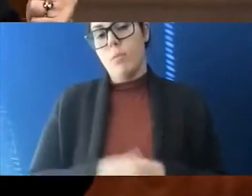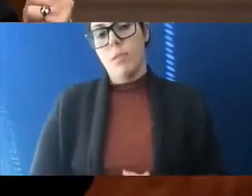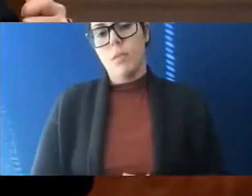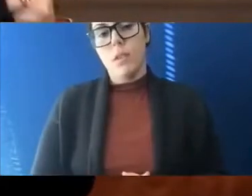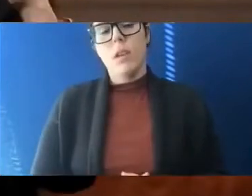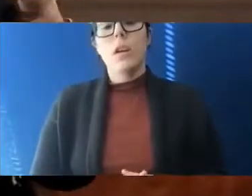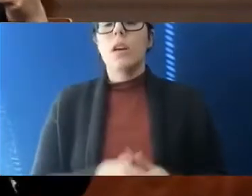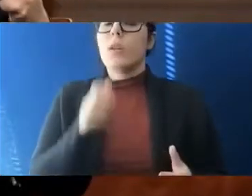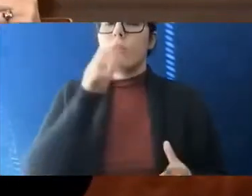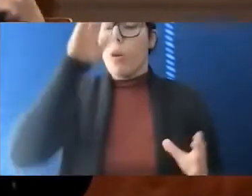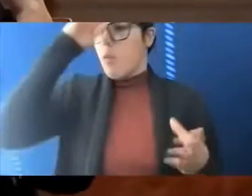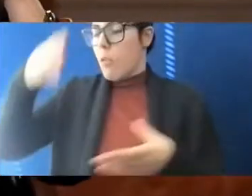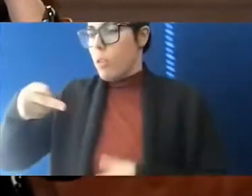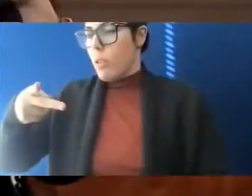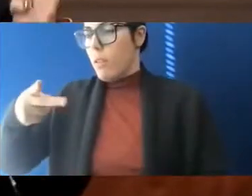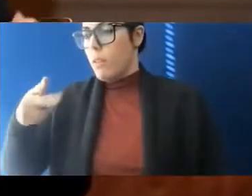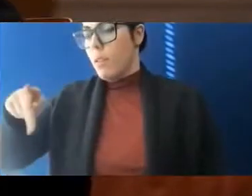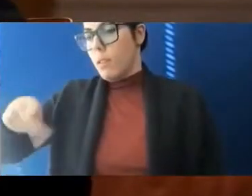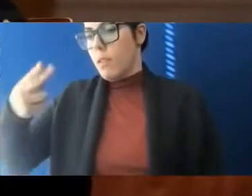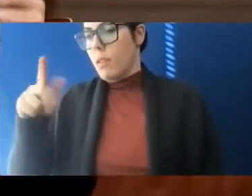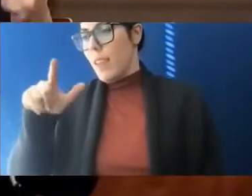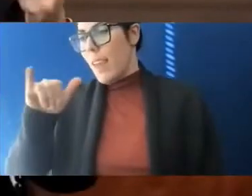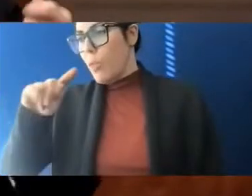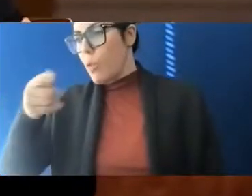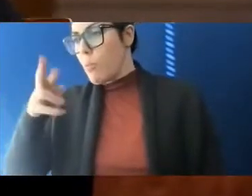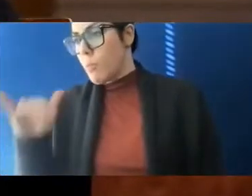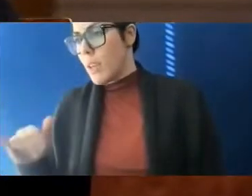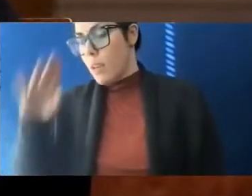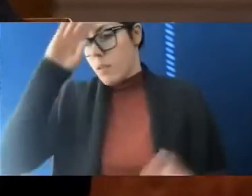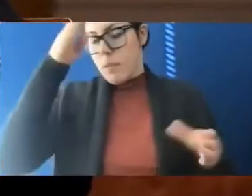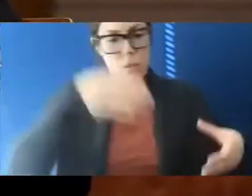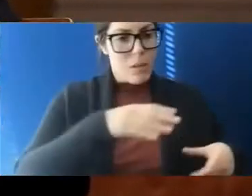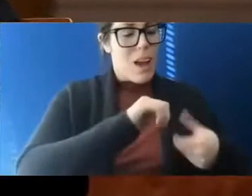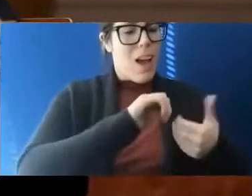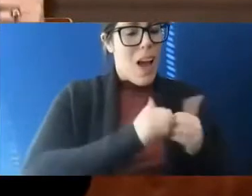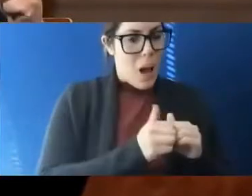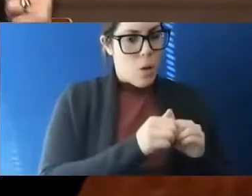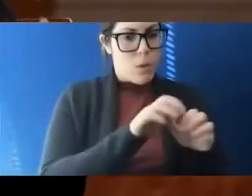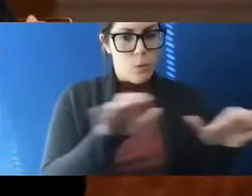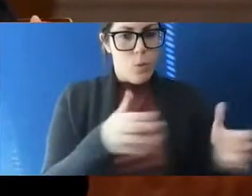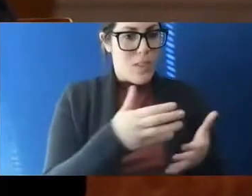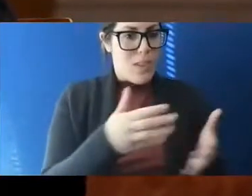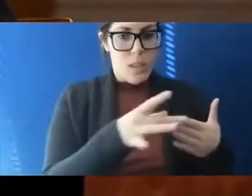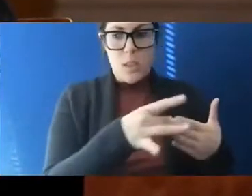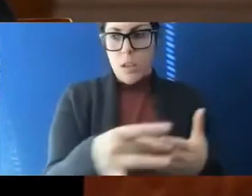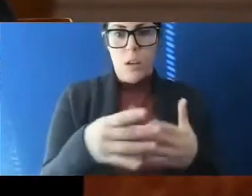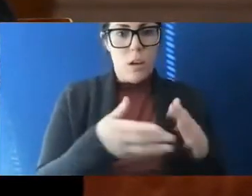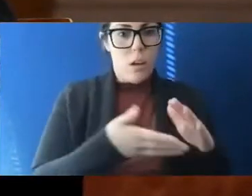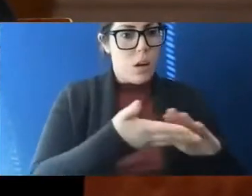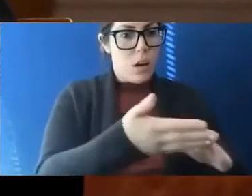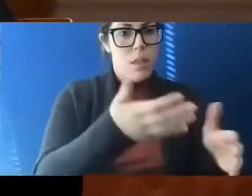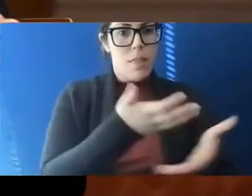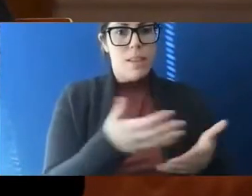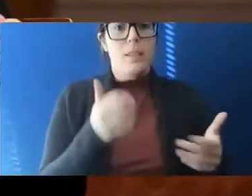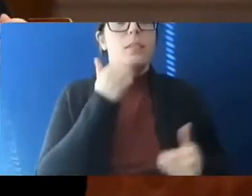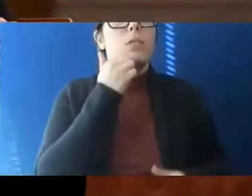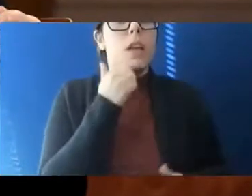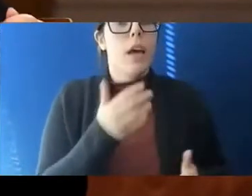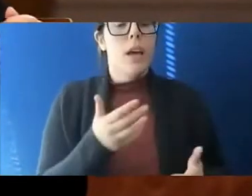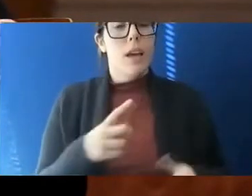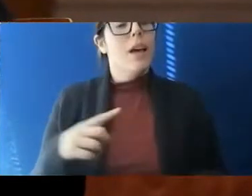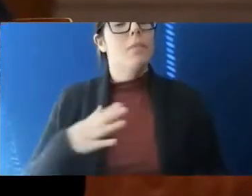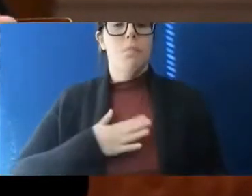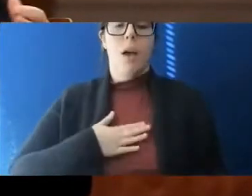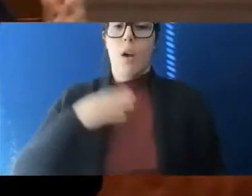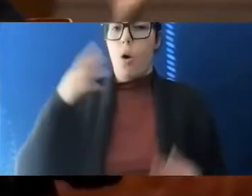it philanthropy, but think about that driving how we do everything in running our businesses. And my sense is that we'll look back